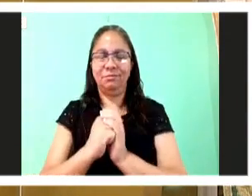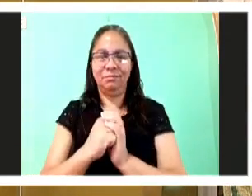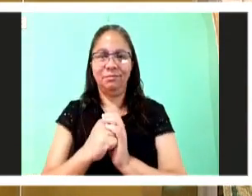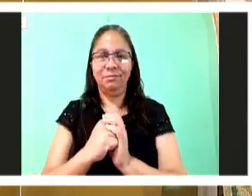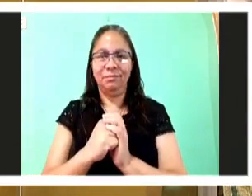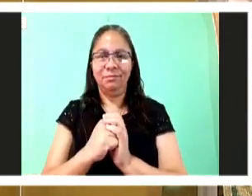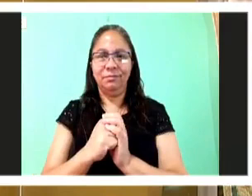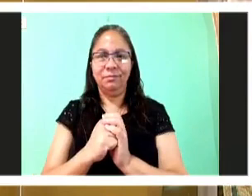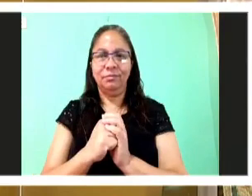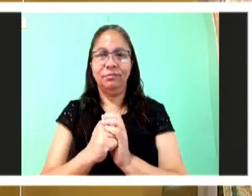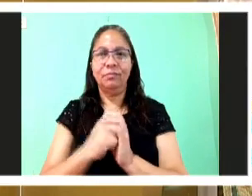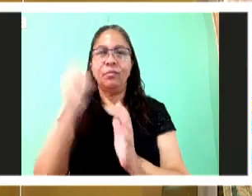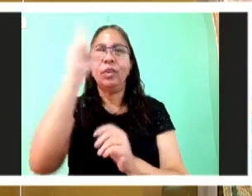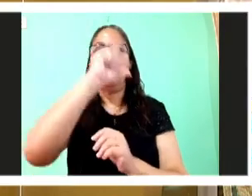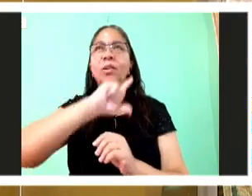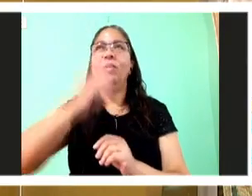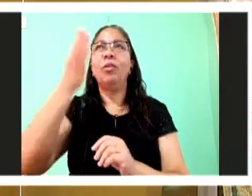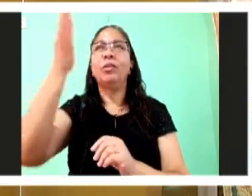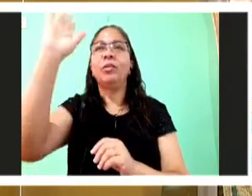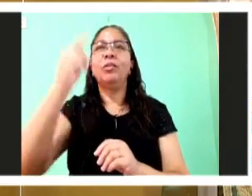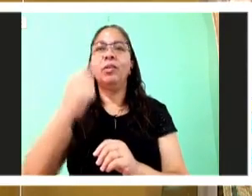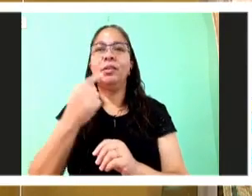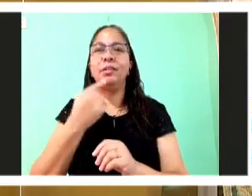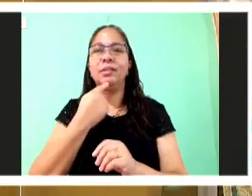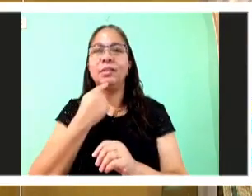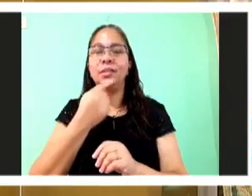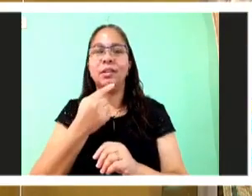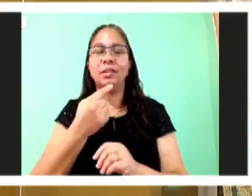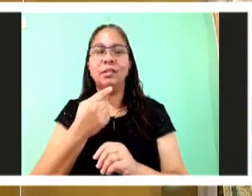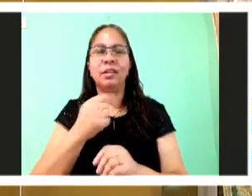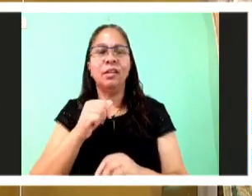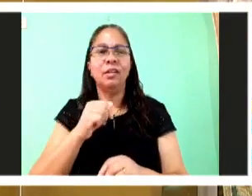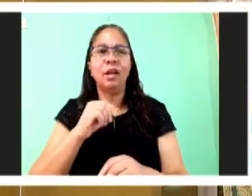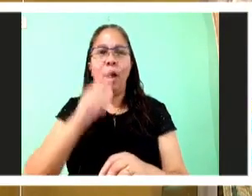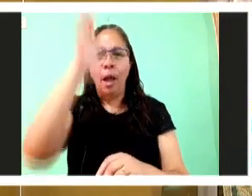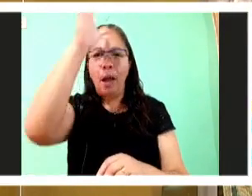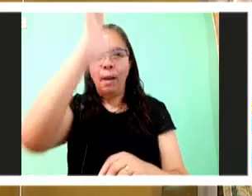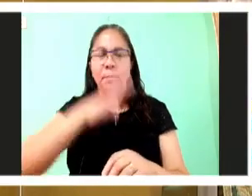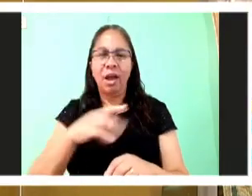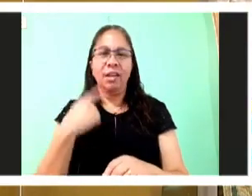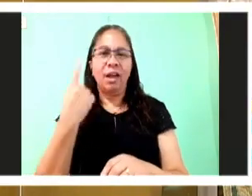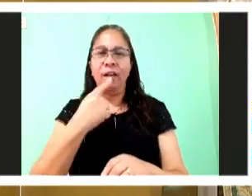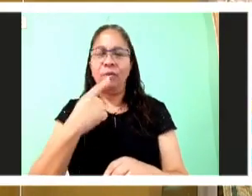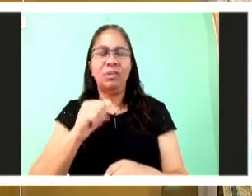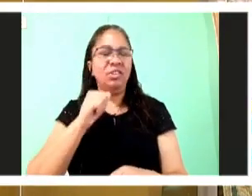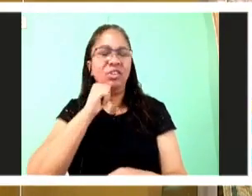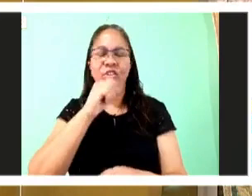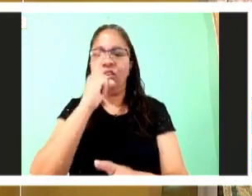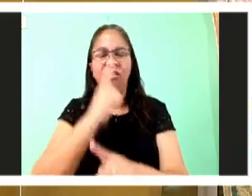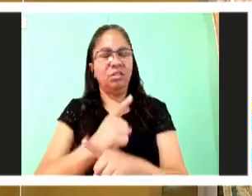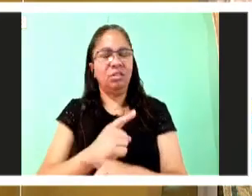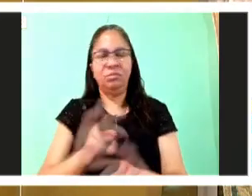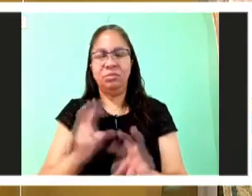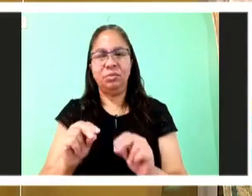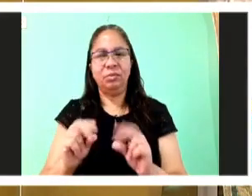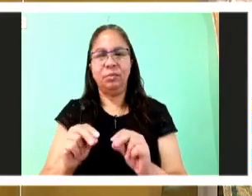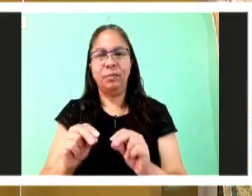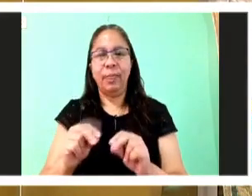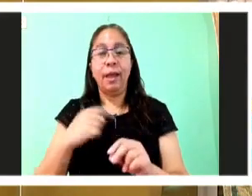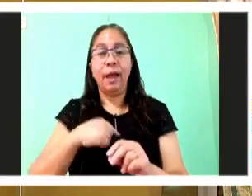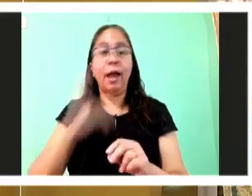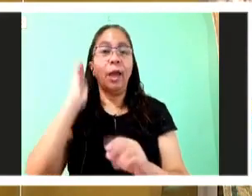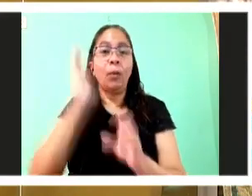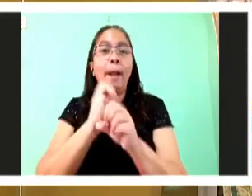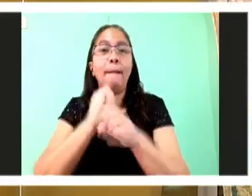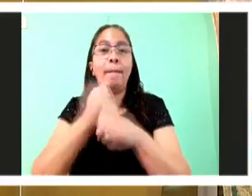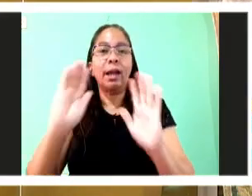The Lord God said, "It is not good that the man should be alone. I will make him a